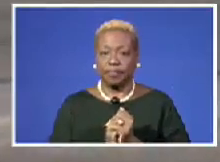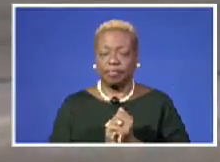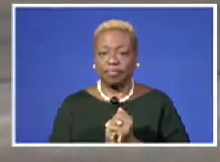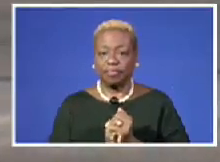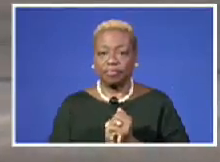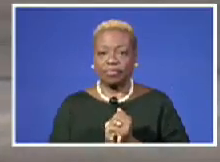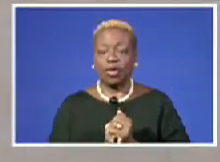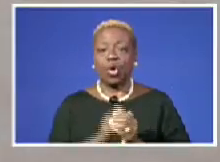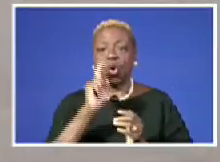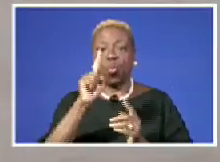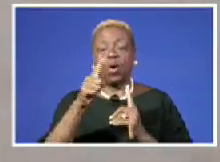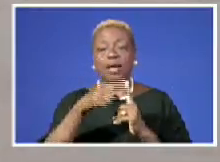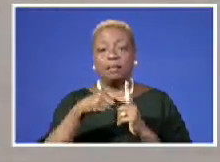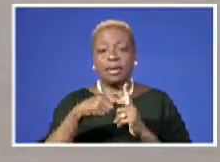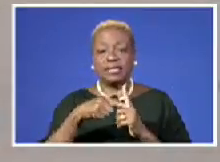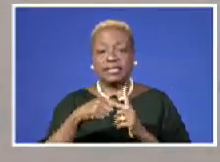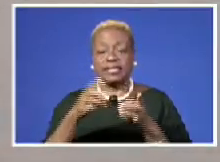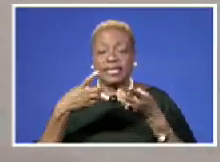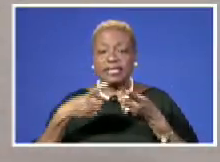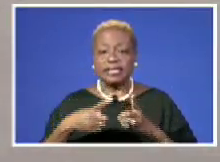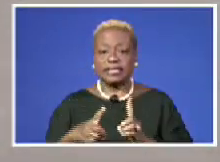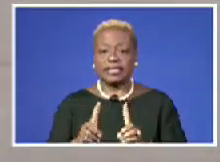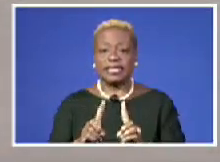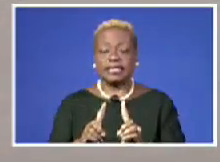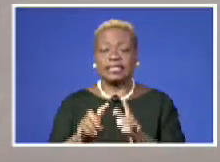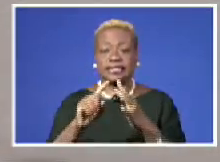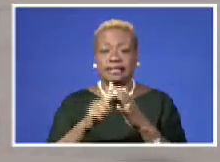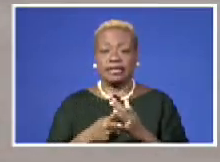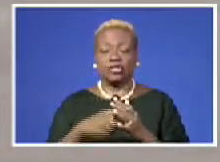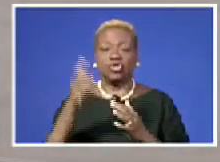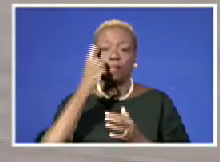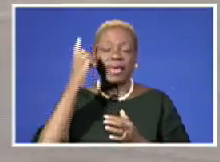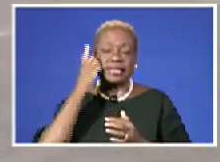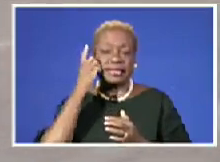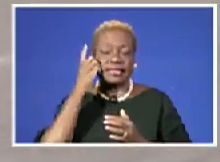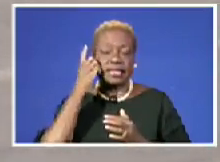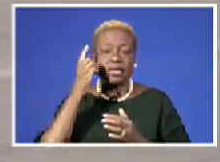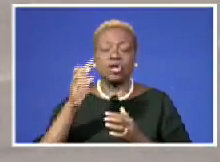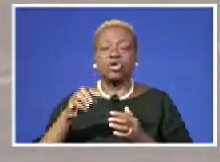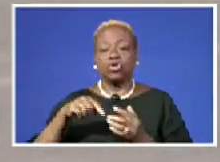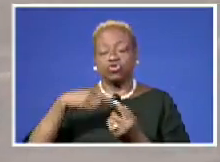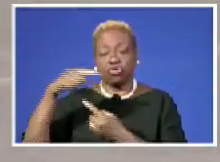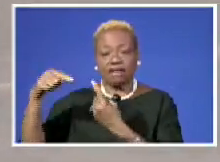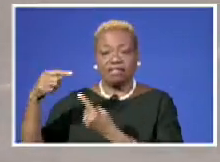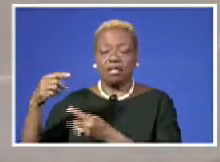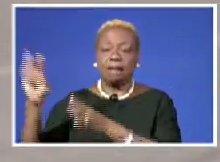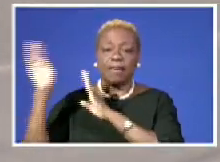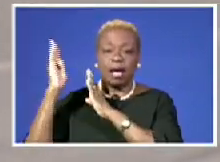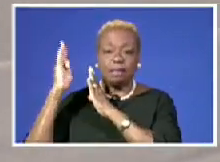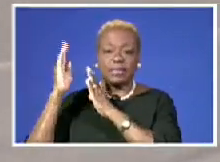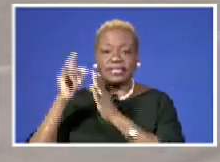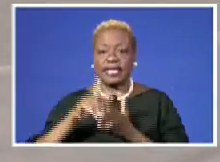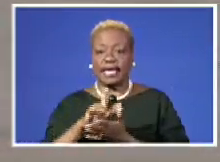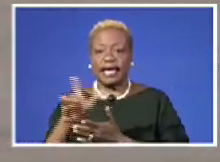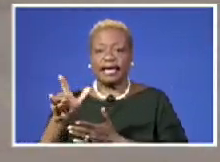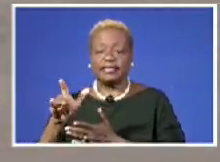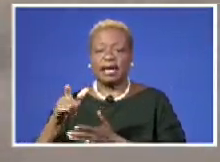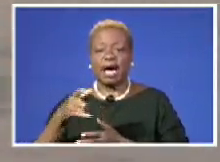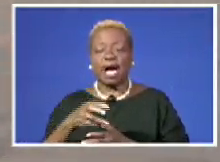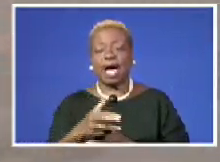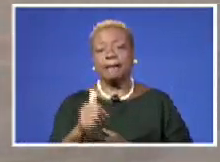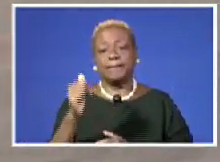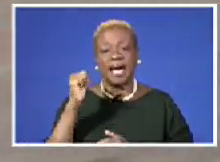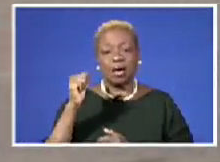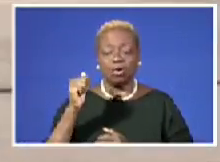Well, about 1 month since resuming domestic travel service, Bahamasair says it's had to cut back flights due to a lack of demand.